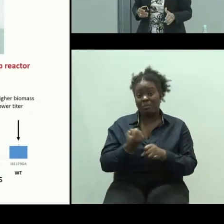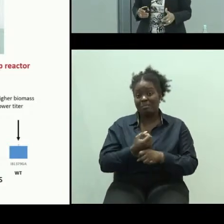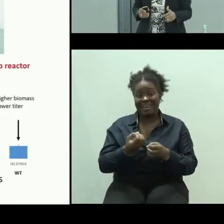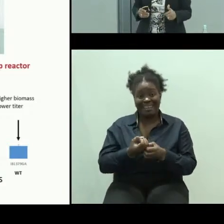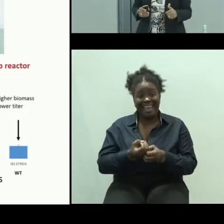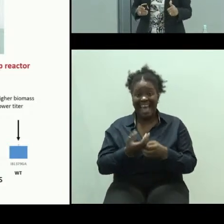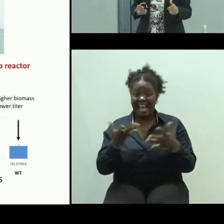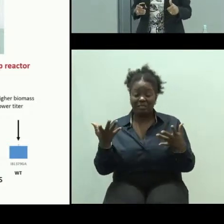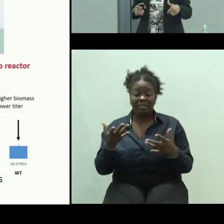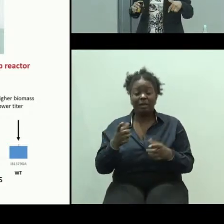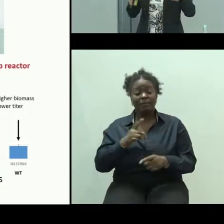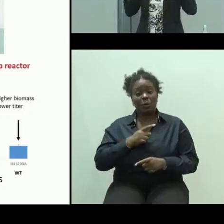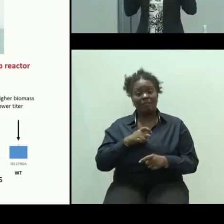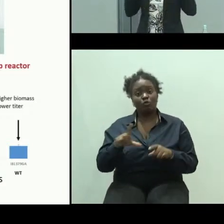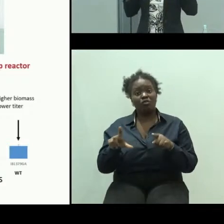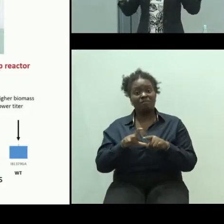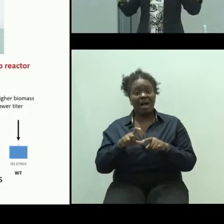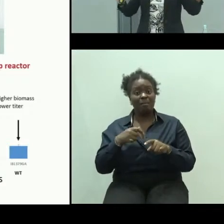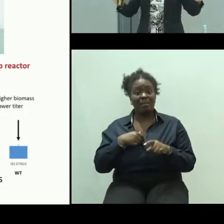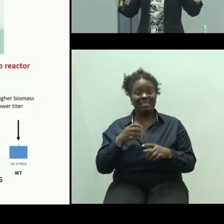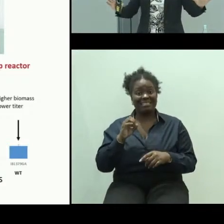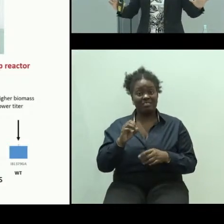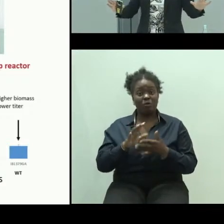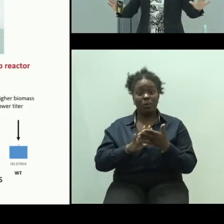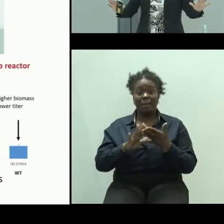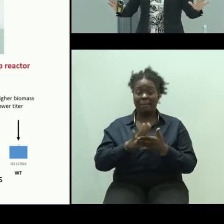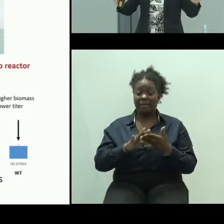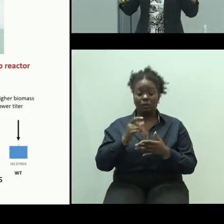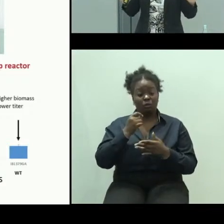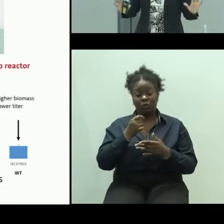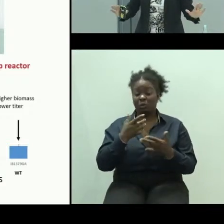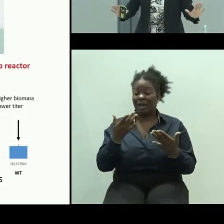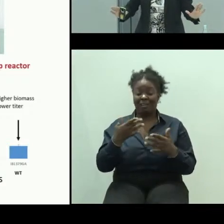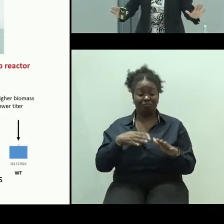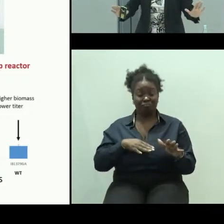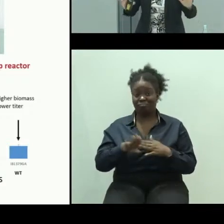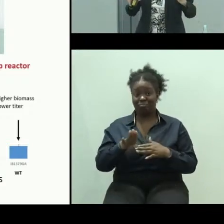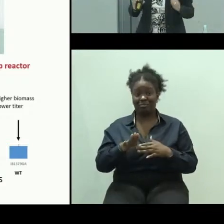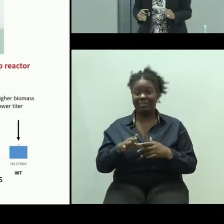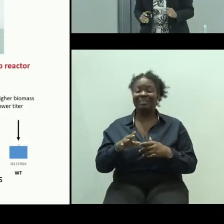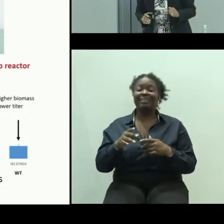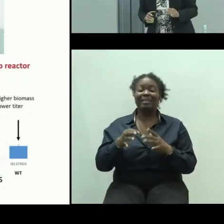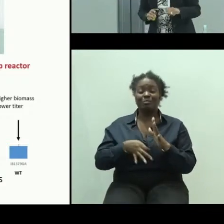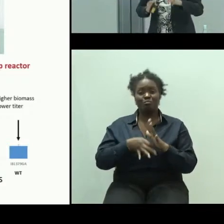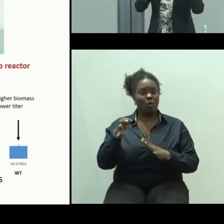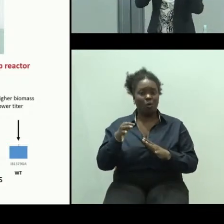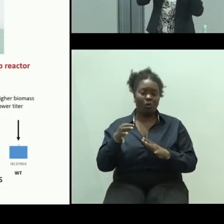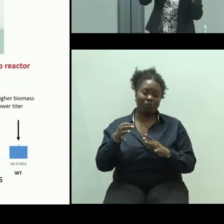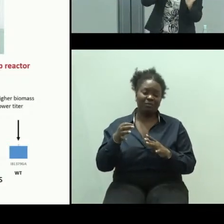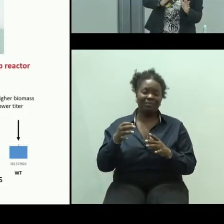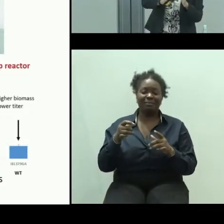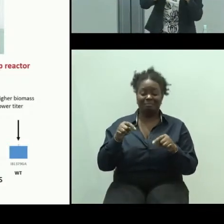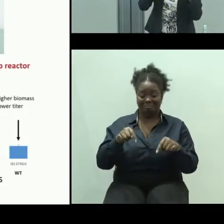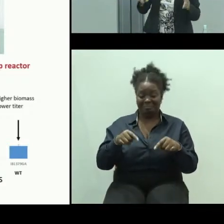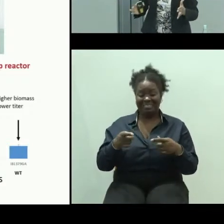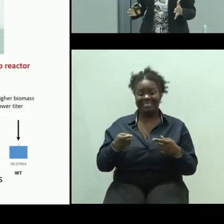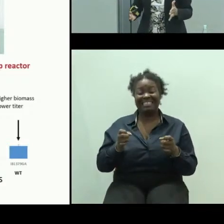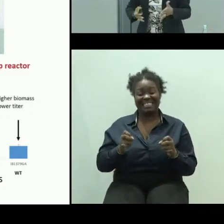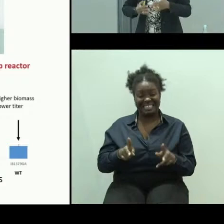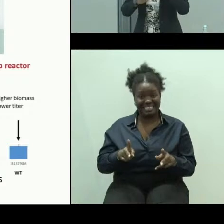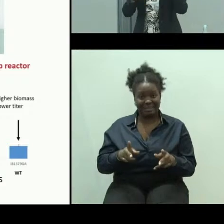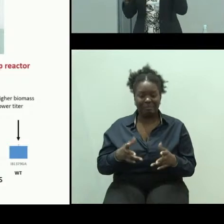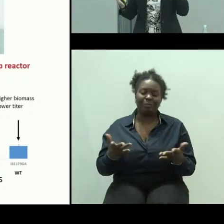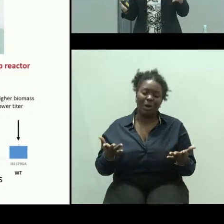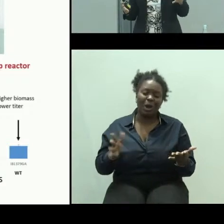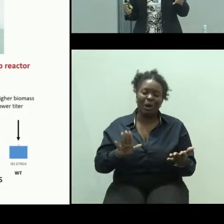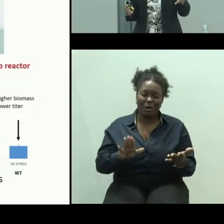divide by zero and say that you have infinitely improved the performance of the system. Okay, that may be a stretch,